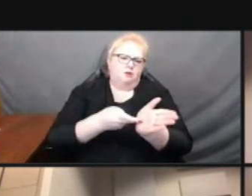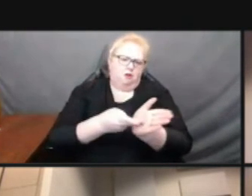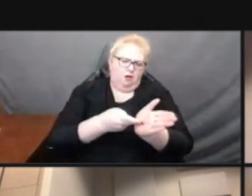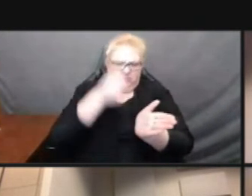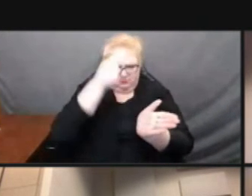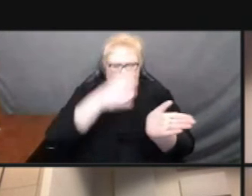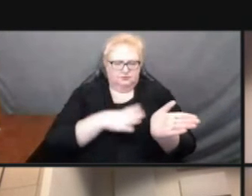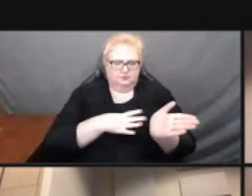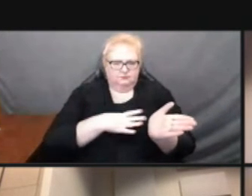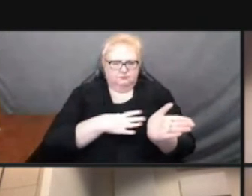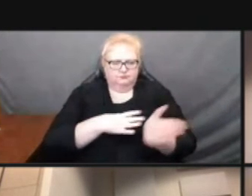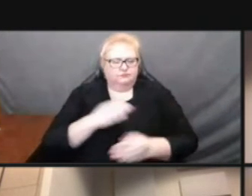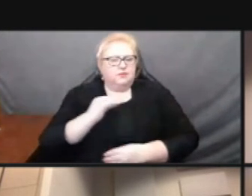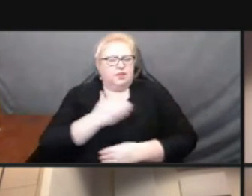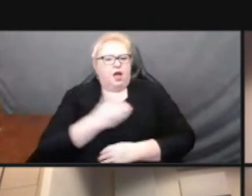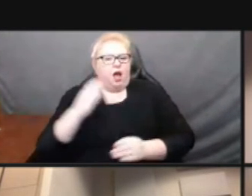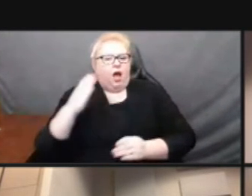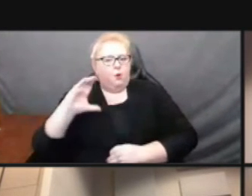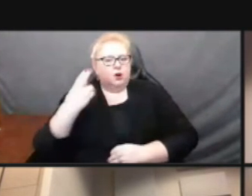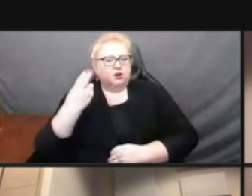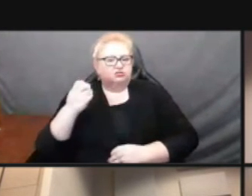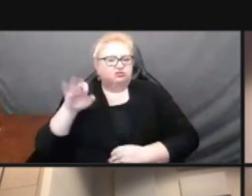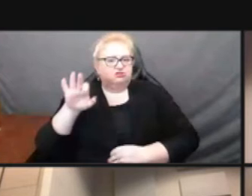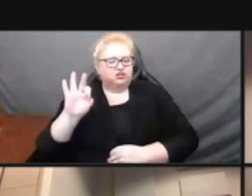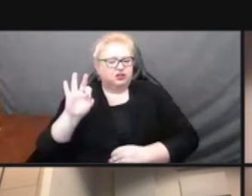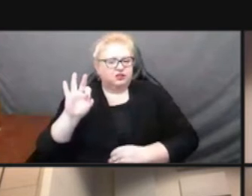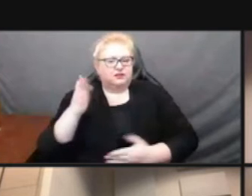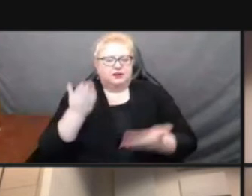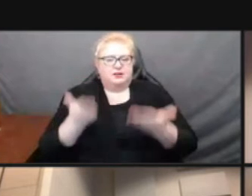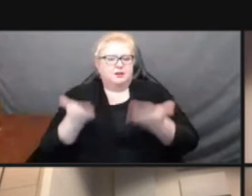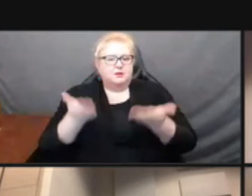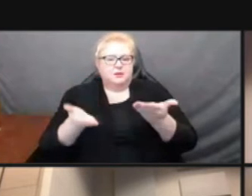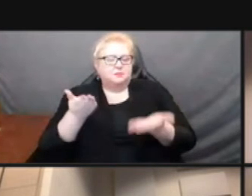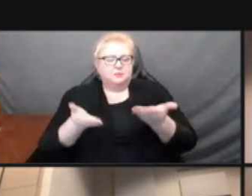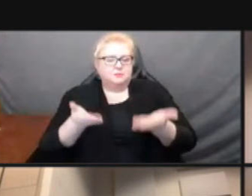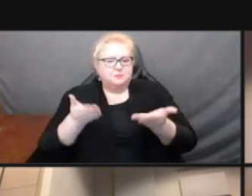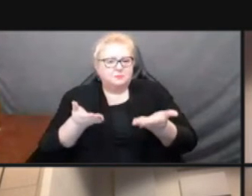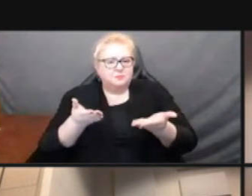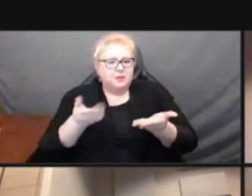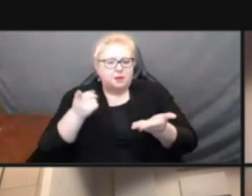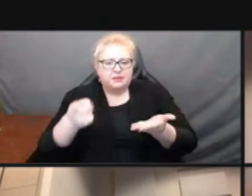maybe he's not liked because he tore up the playroom